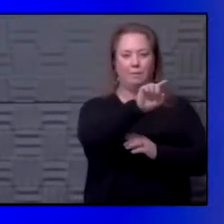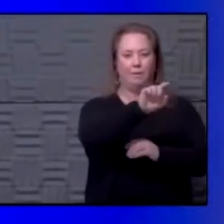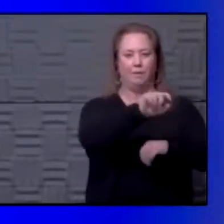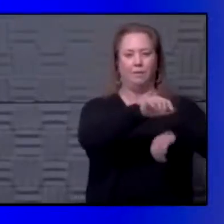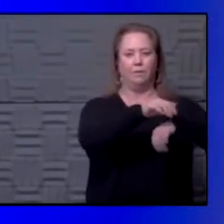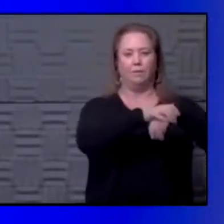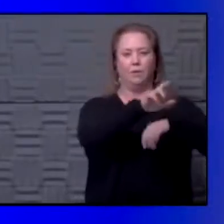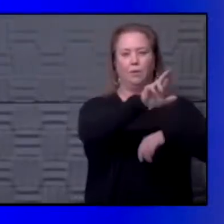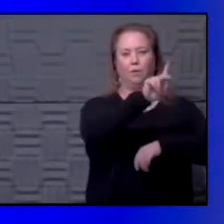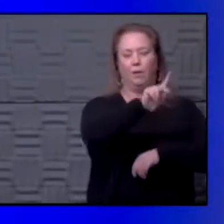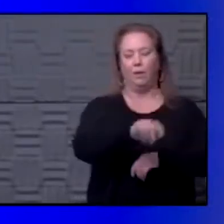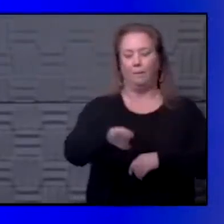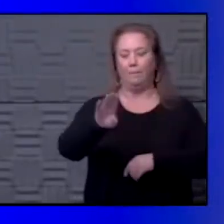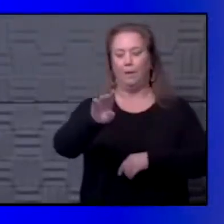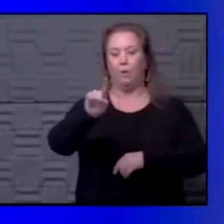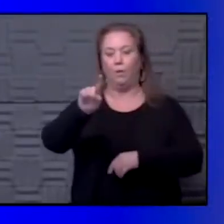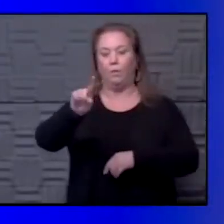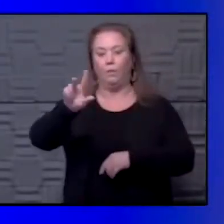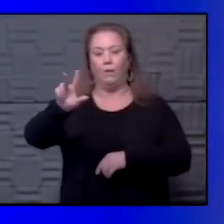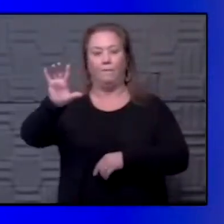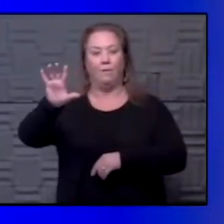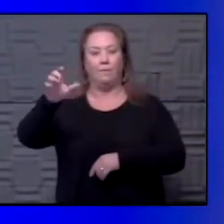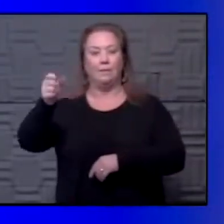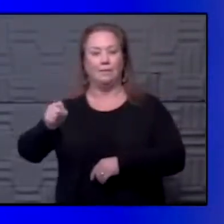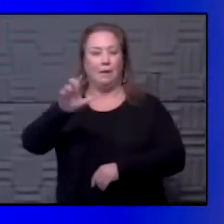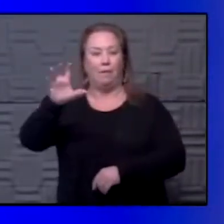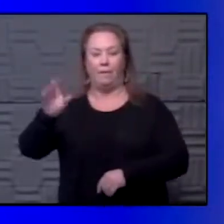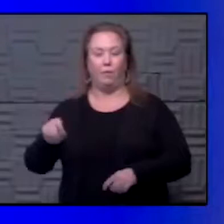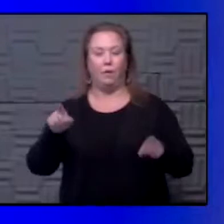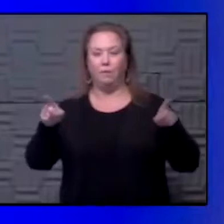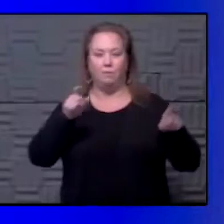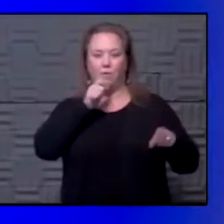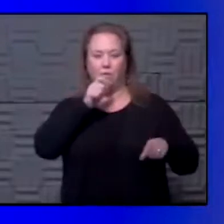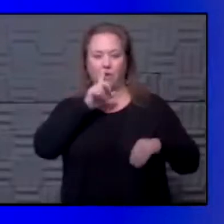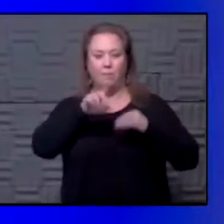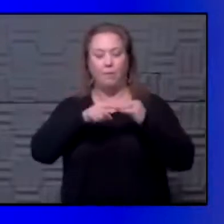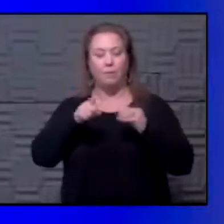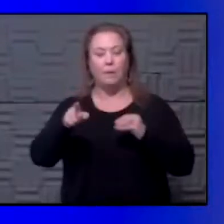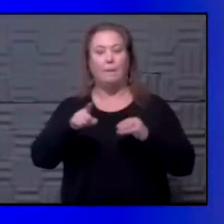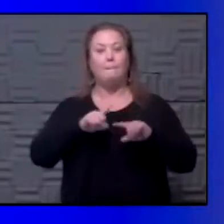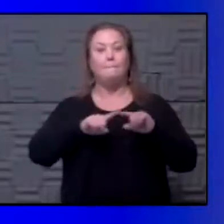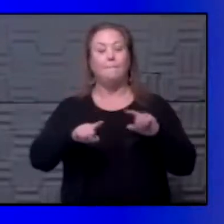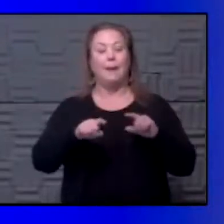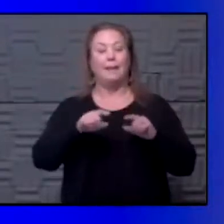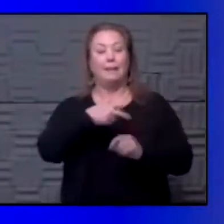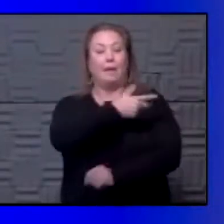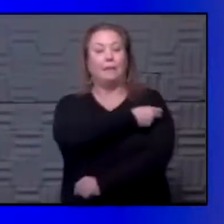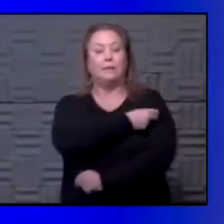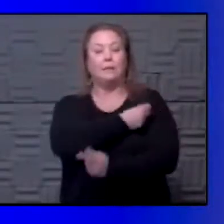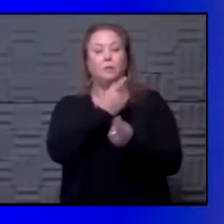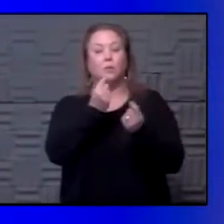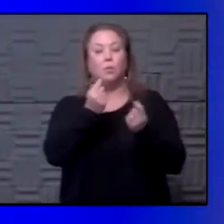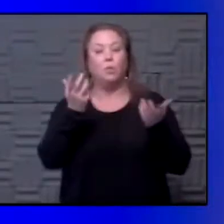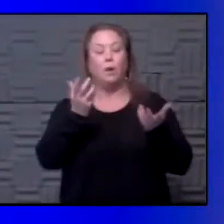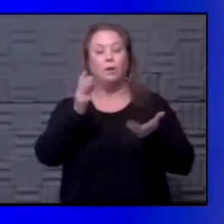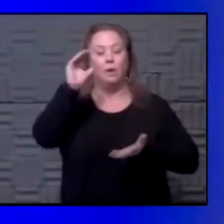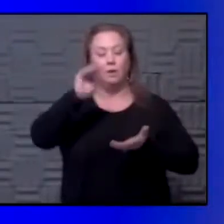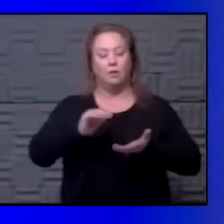variant, B1351, the South African variant, what have you, is that they virtually eliminate death. And they significantly reduce